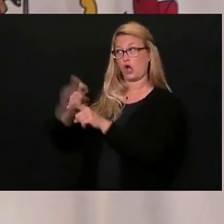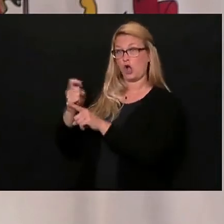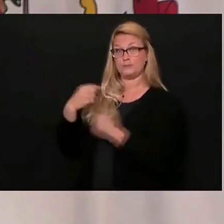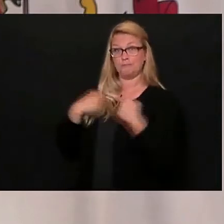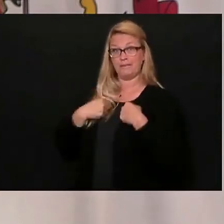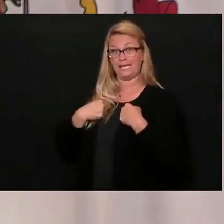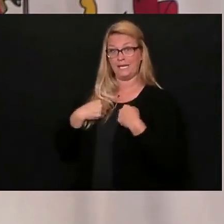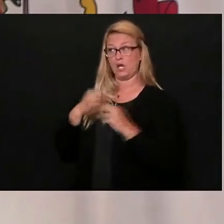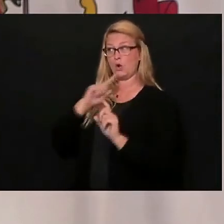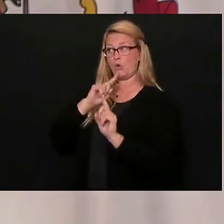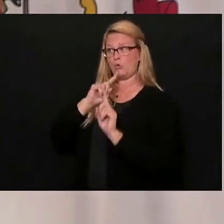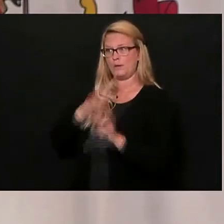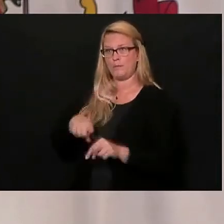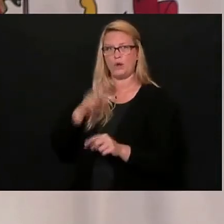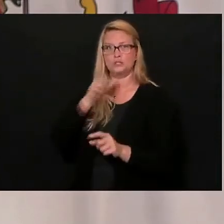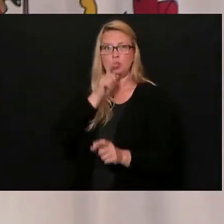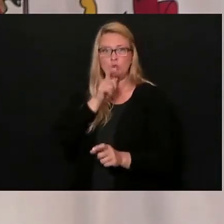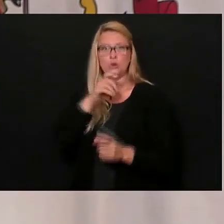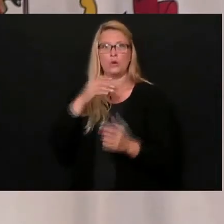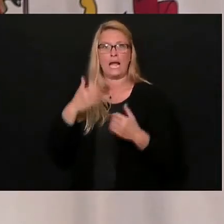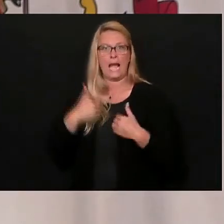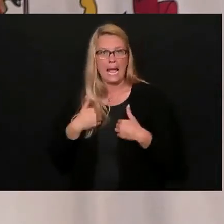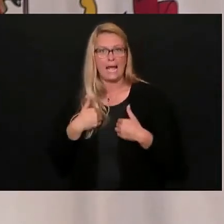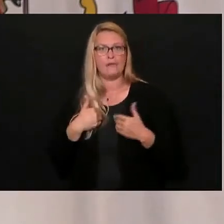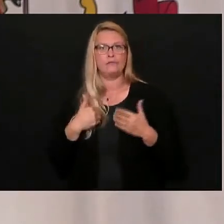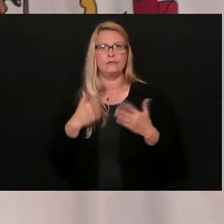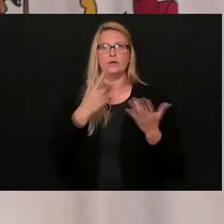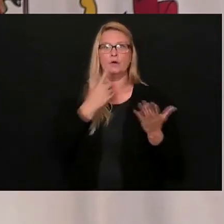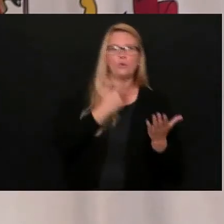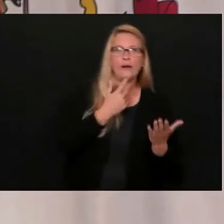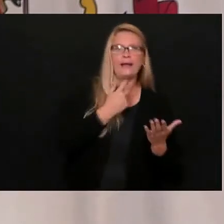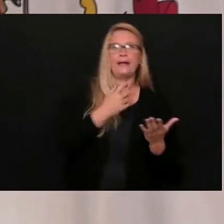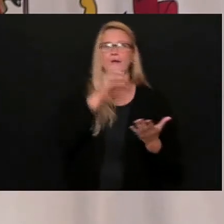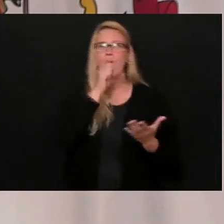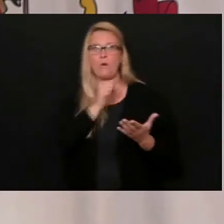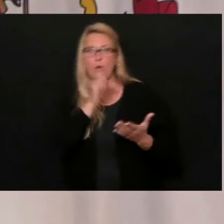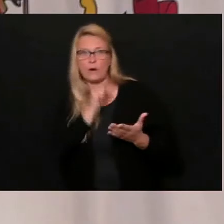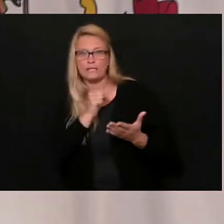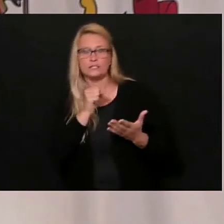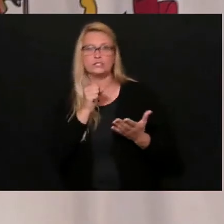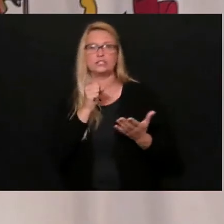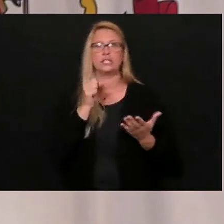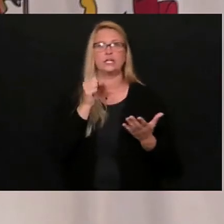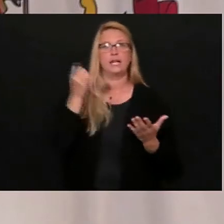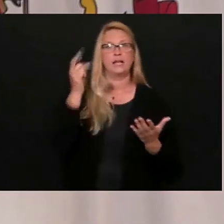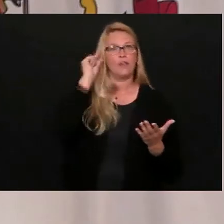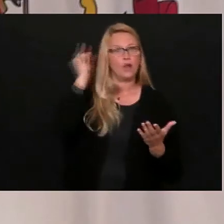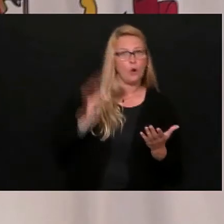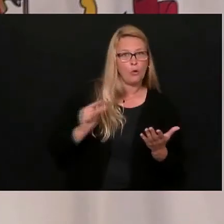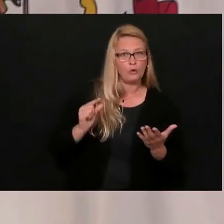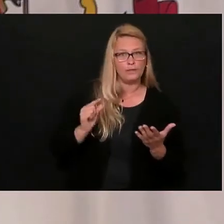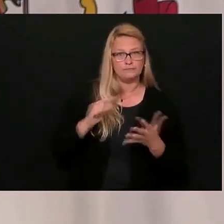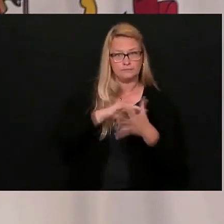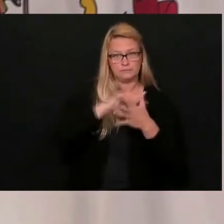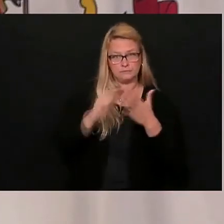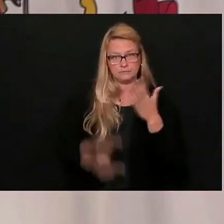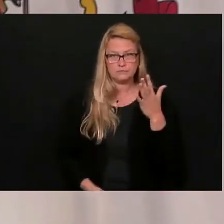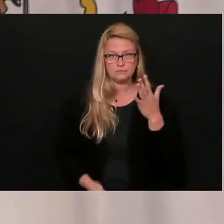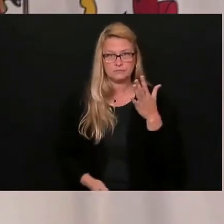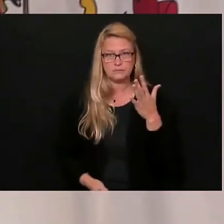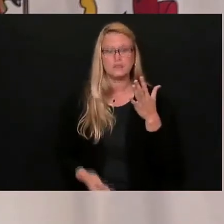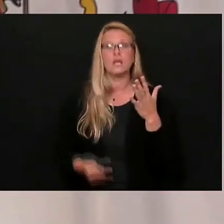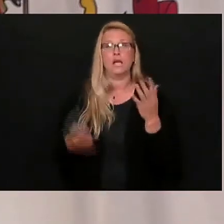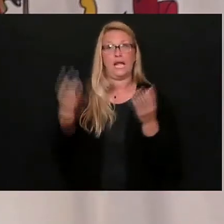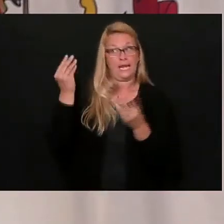report of the counties that we have and that are in the red, in the orange, and in the gold. At